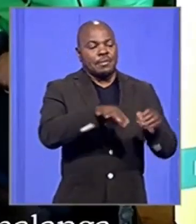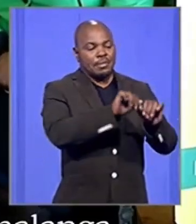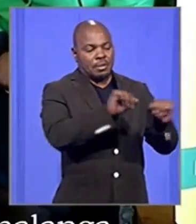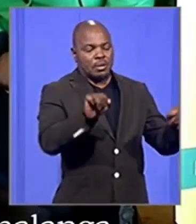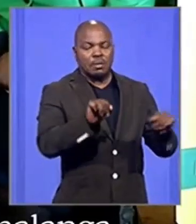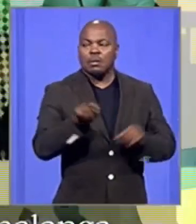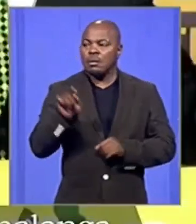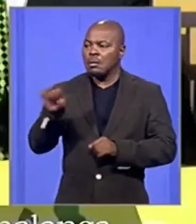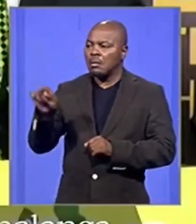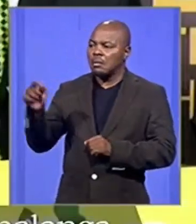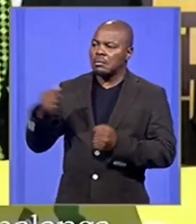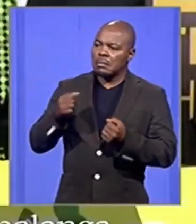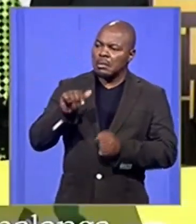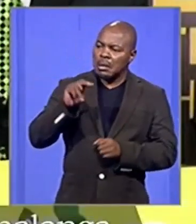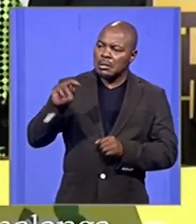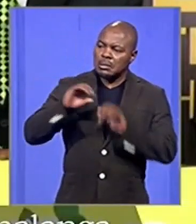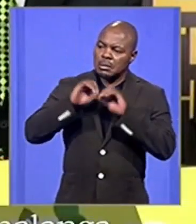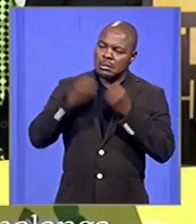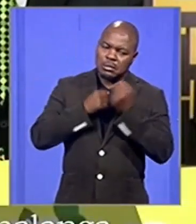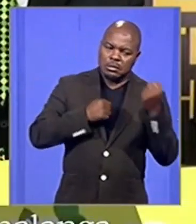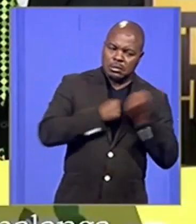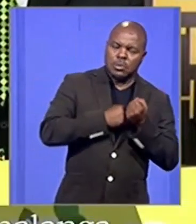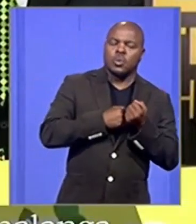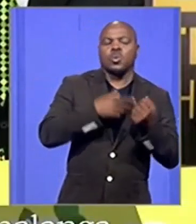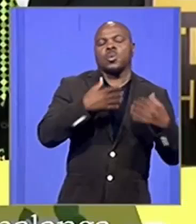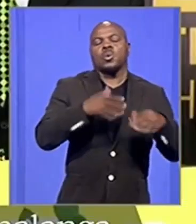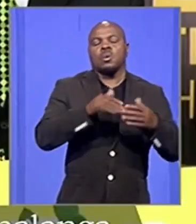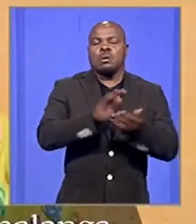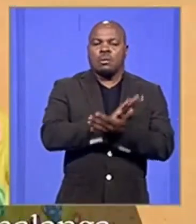thekgo yeo ba e hweditšego go tšwa go mokgatlo wa ANC.